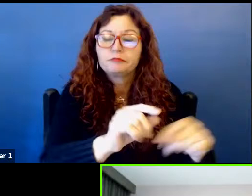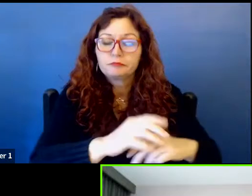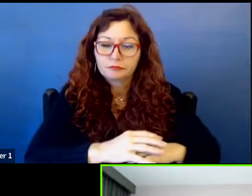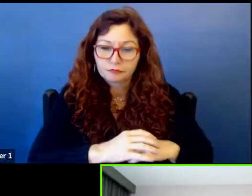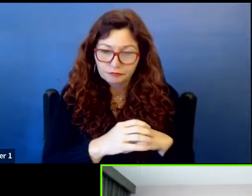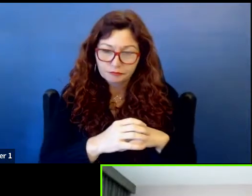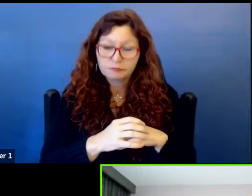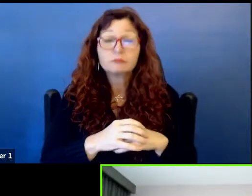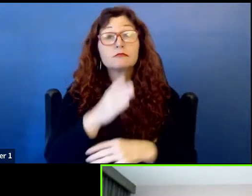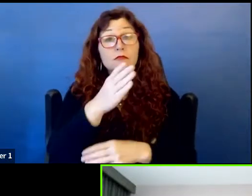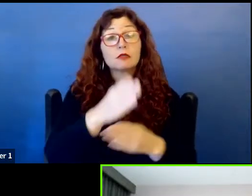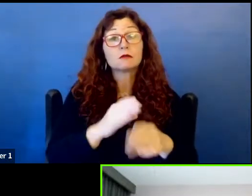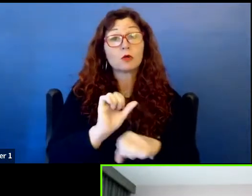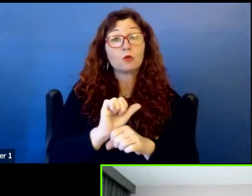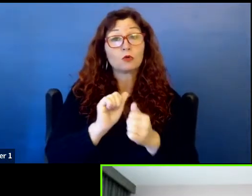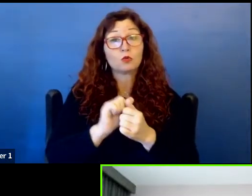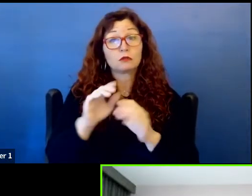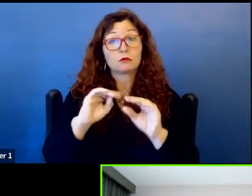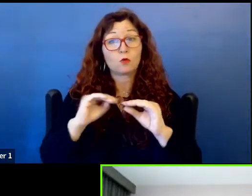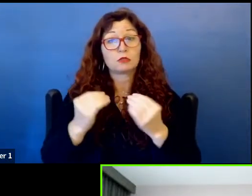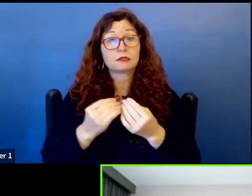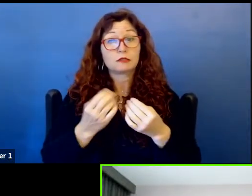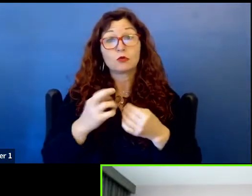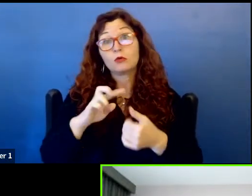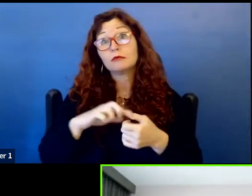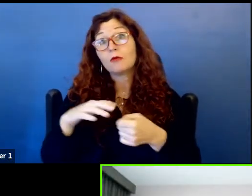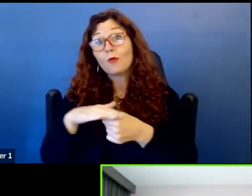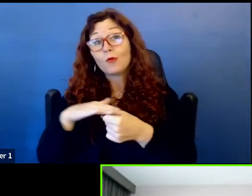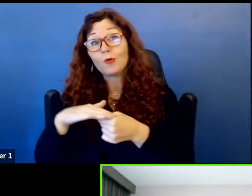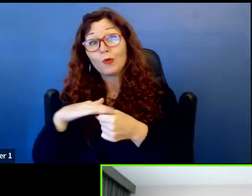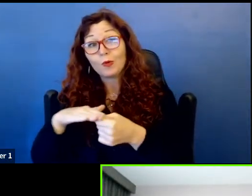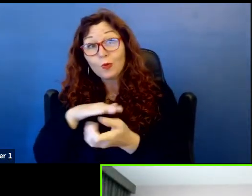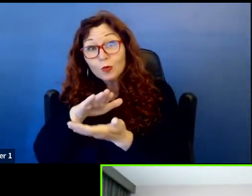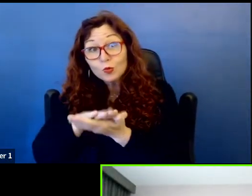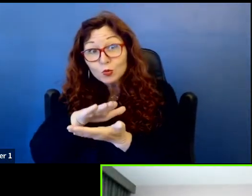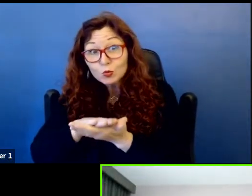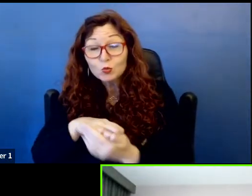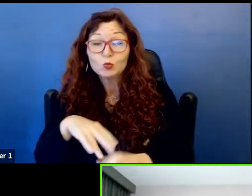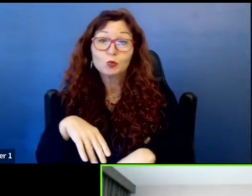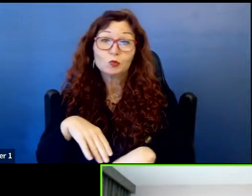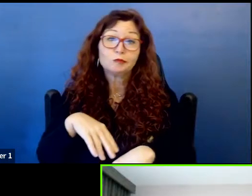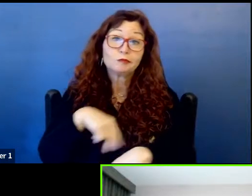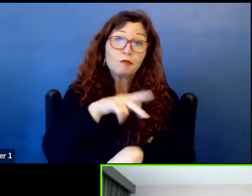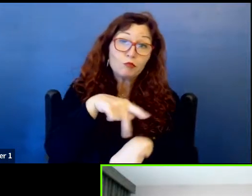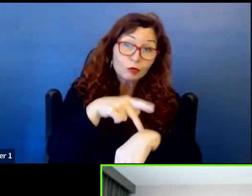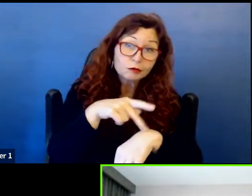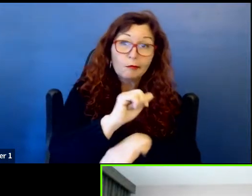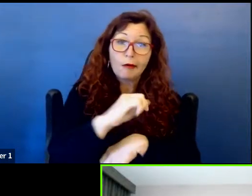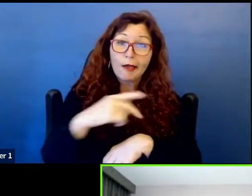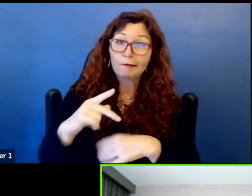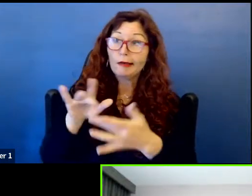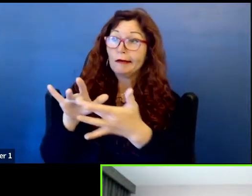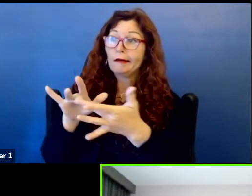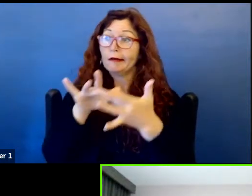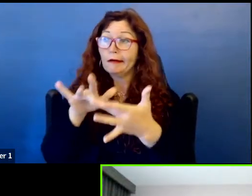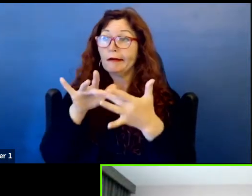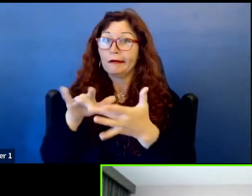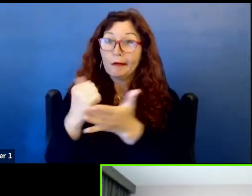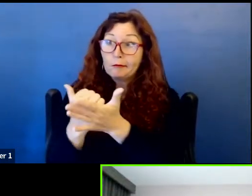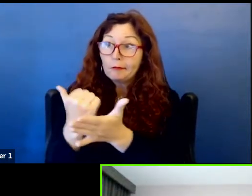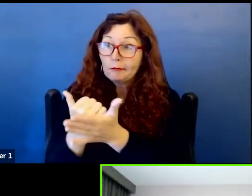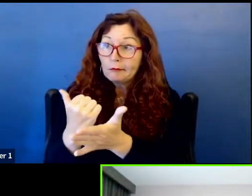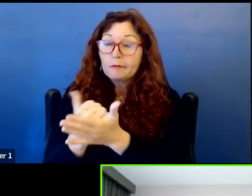and directly with local schools school administration and community colleges workforce